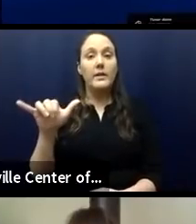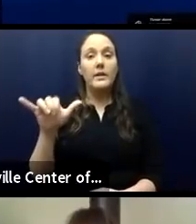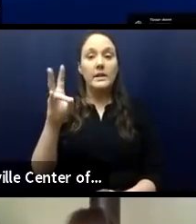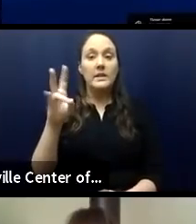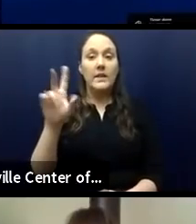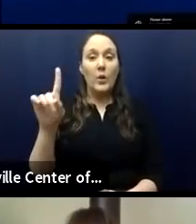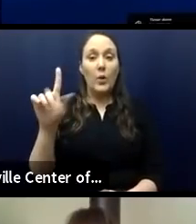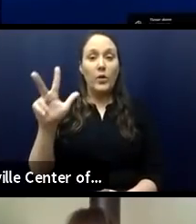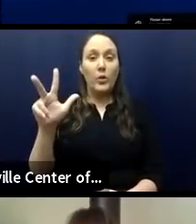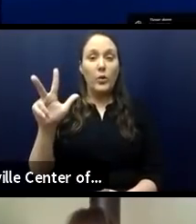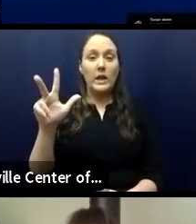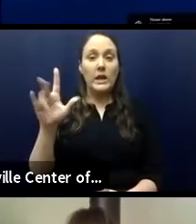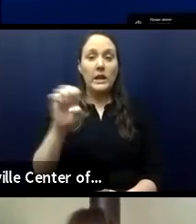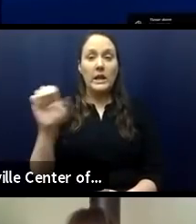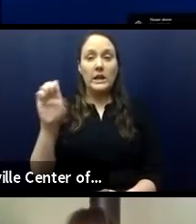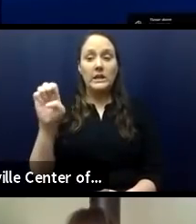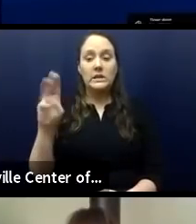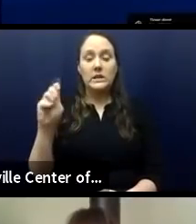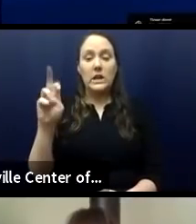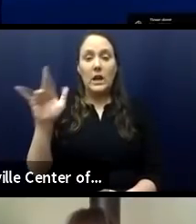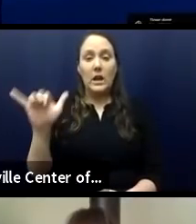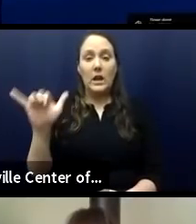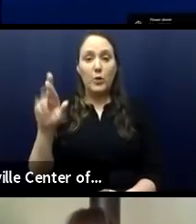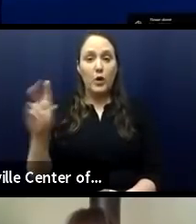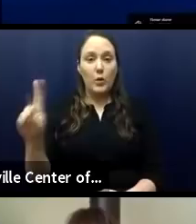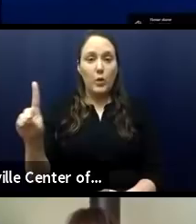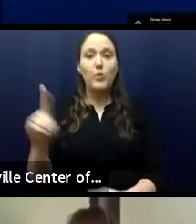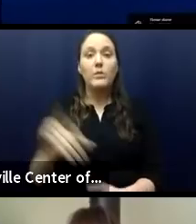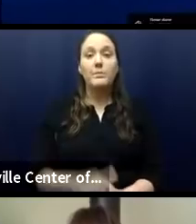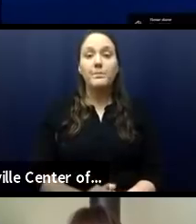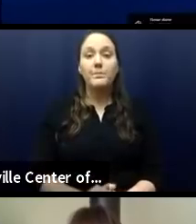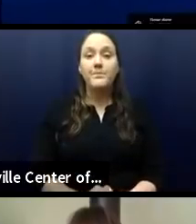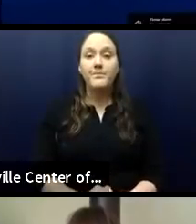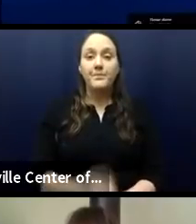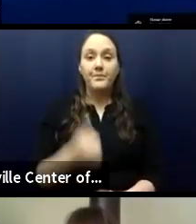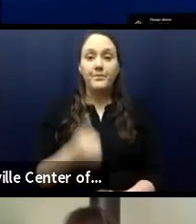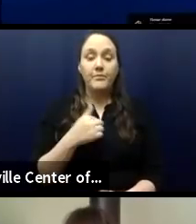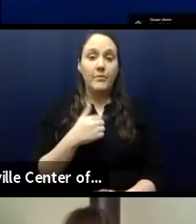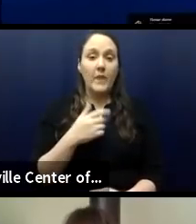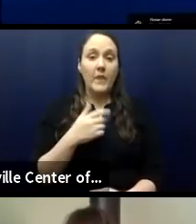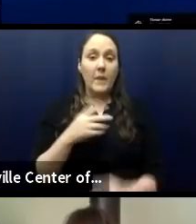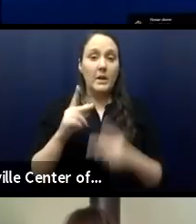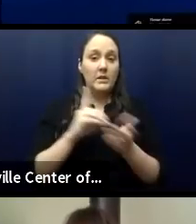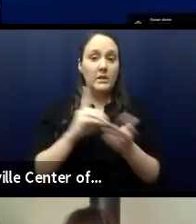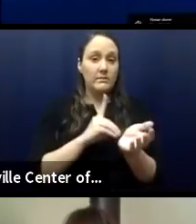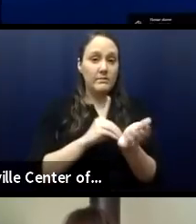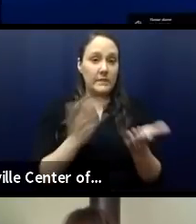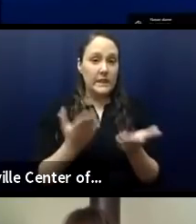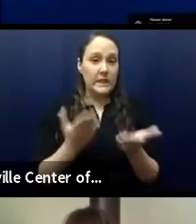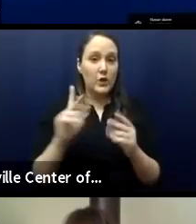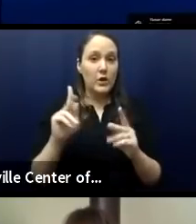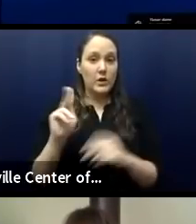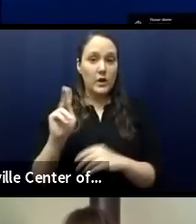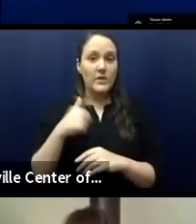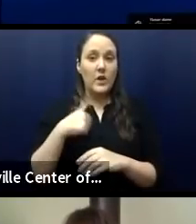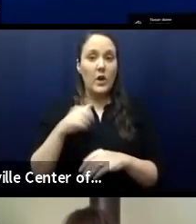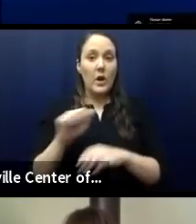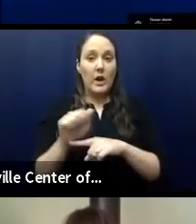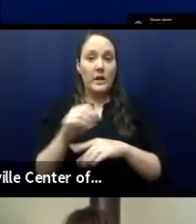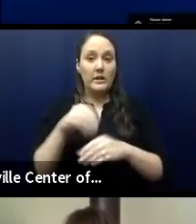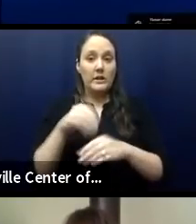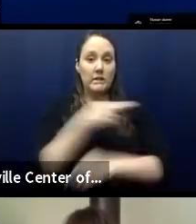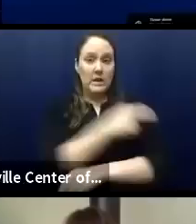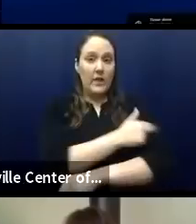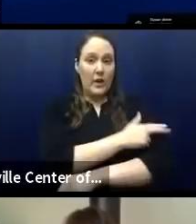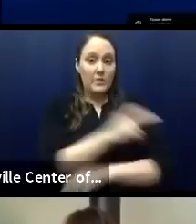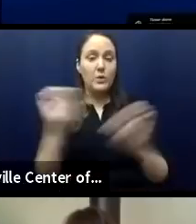713 East Emory Road. I'm a physician here in Knoxville. I've practiced in hospital. I've practiced in the